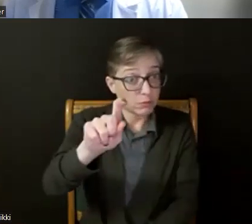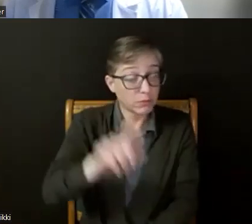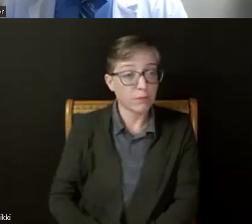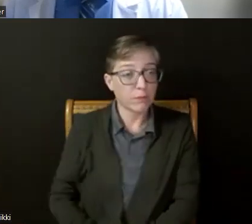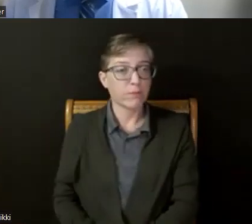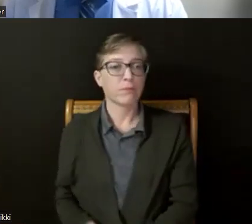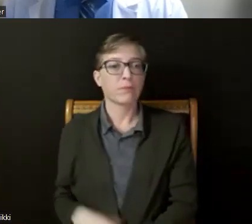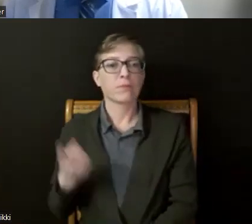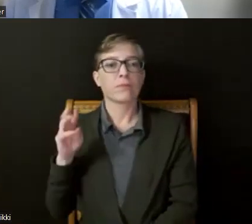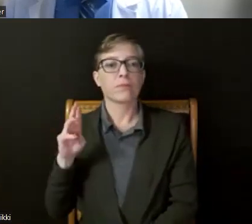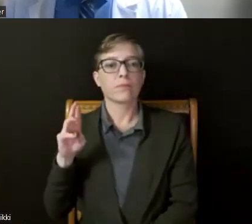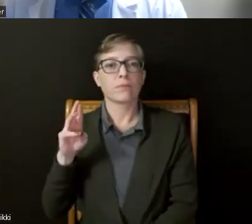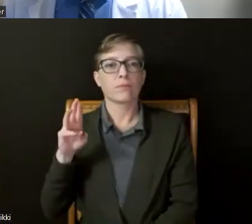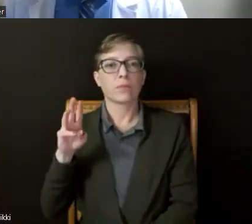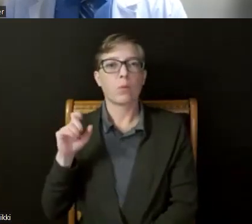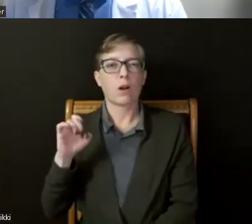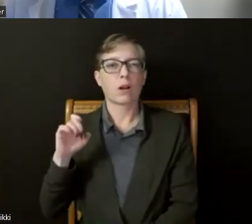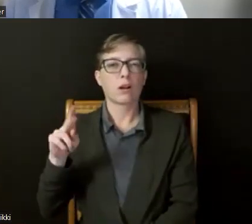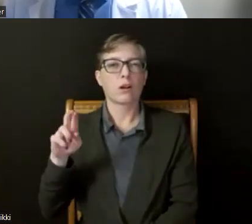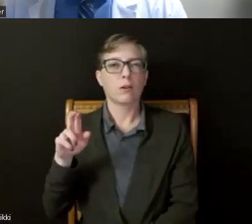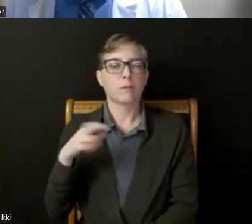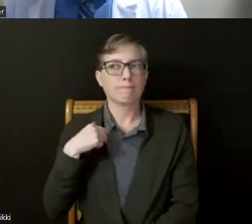I don't know,